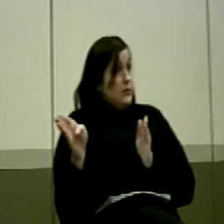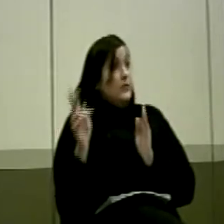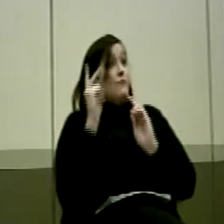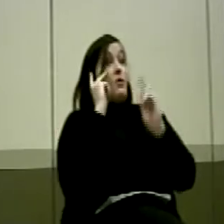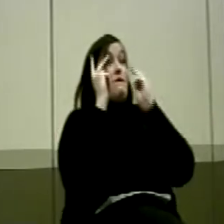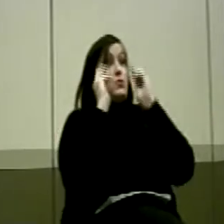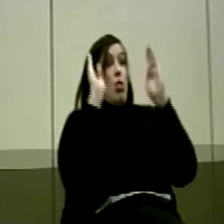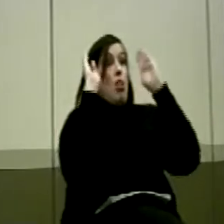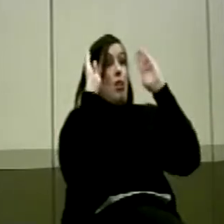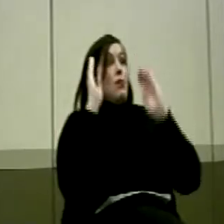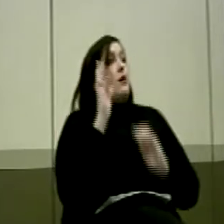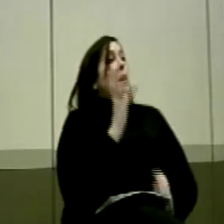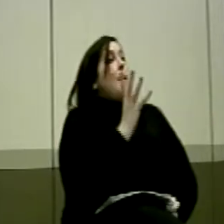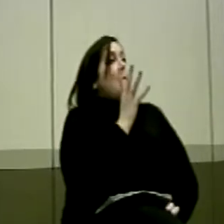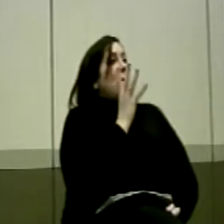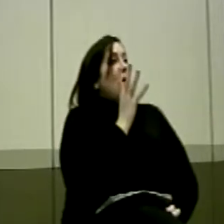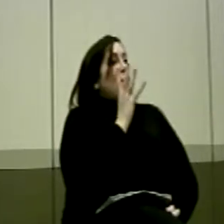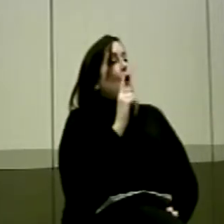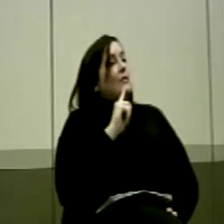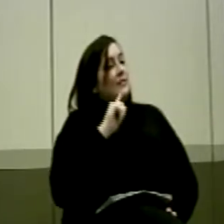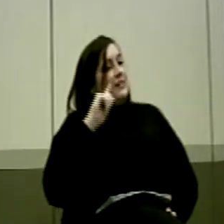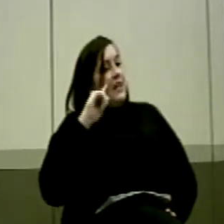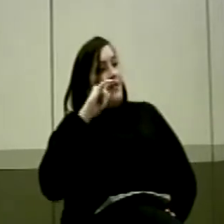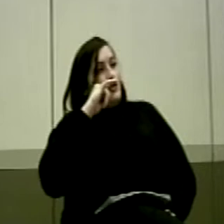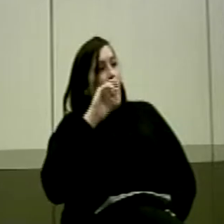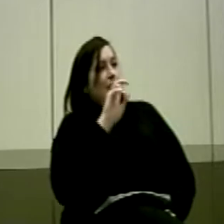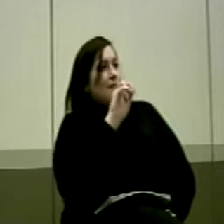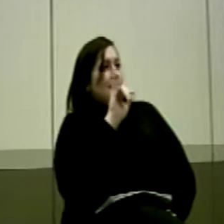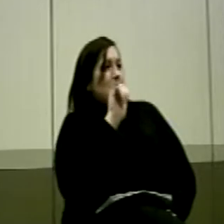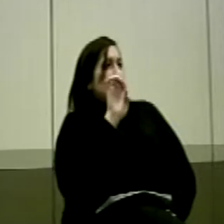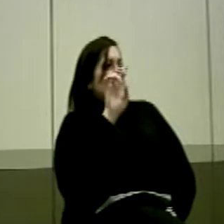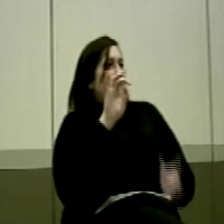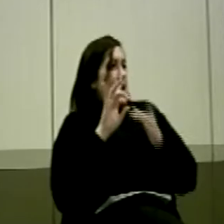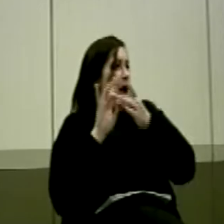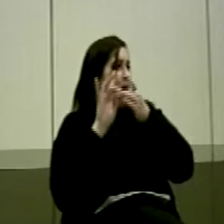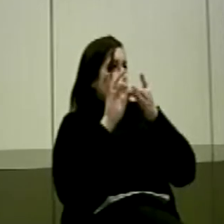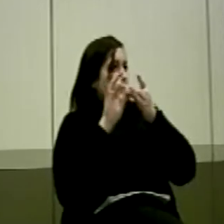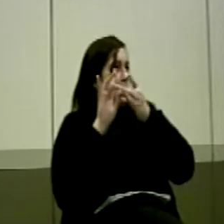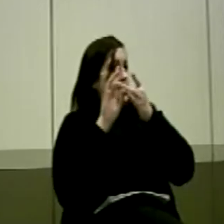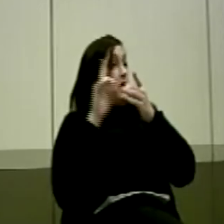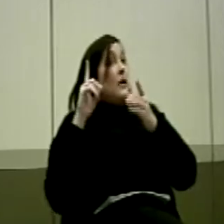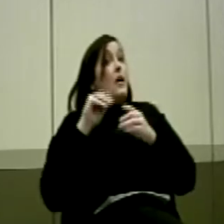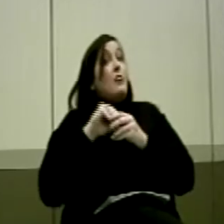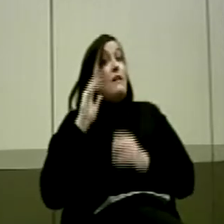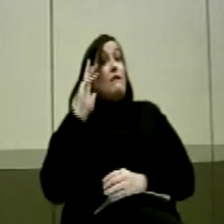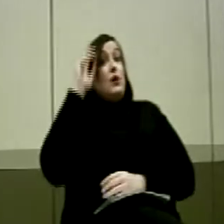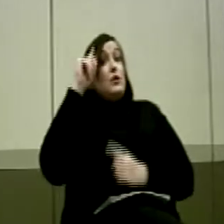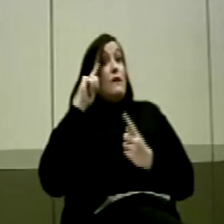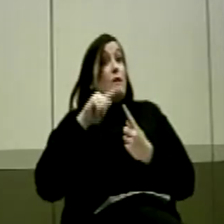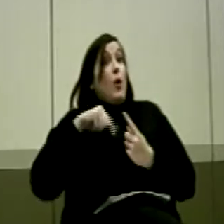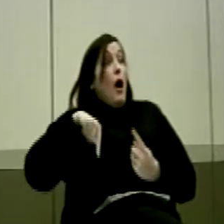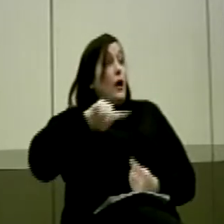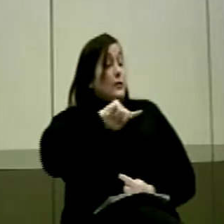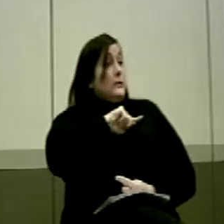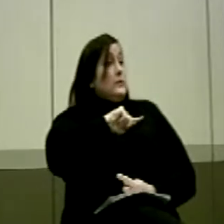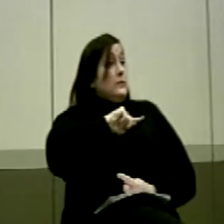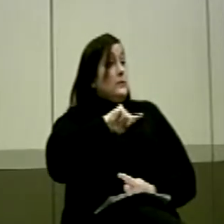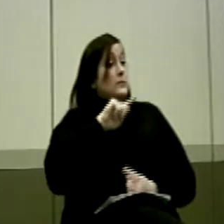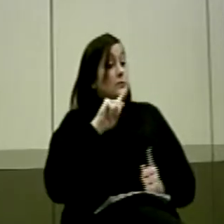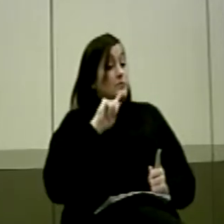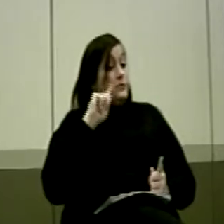And when you think about it for the future for us, it could be there's deaf researchers that are interested